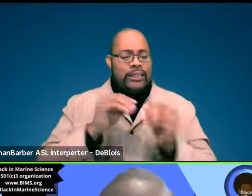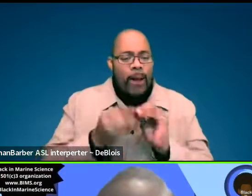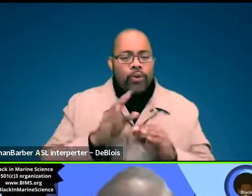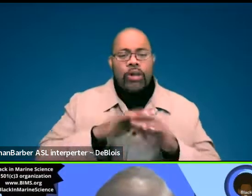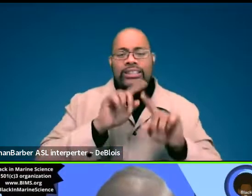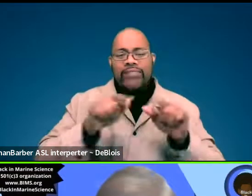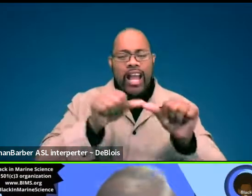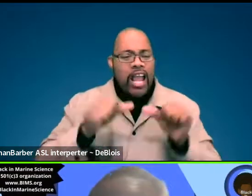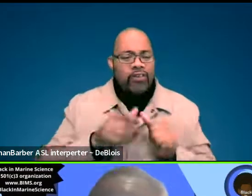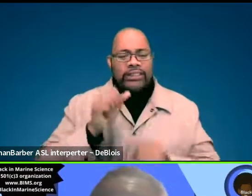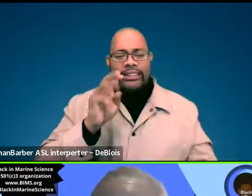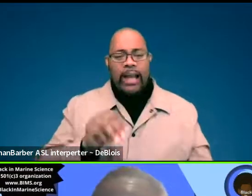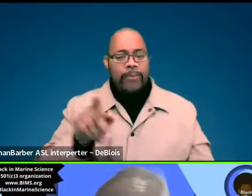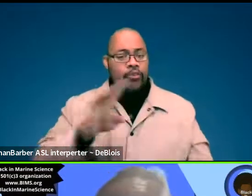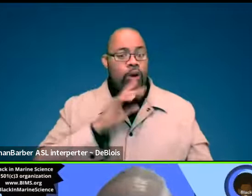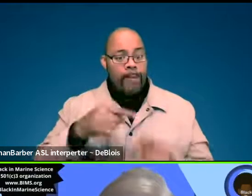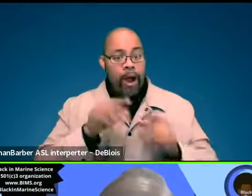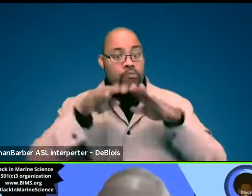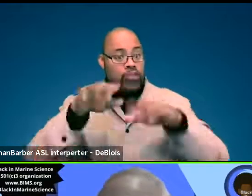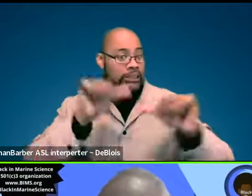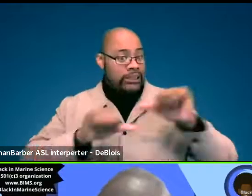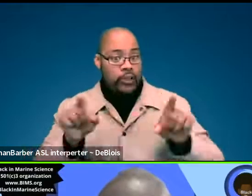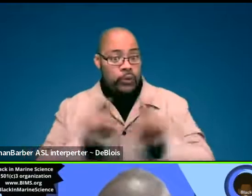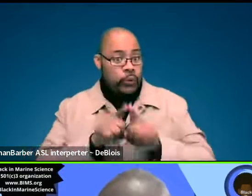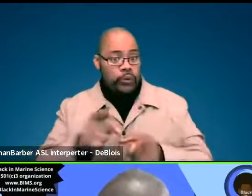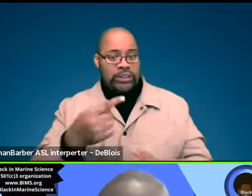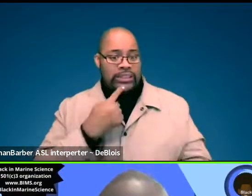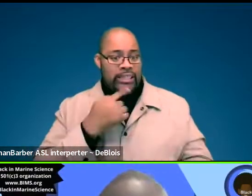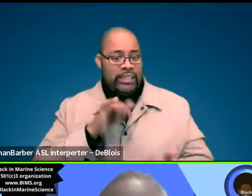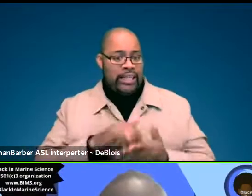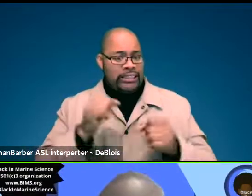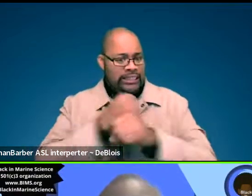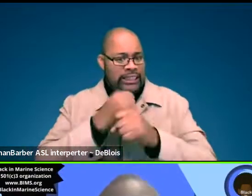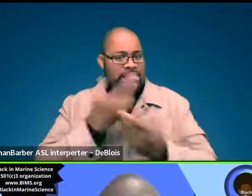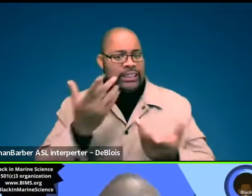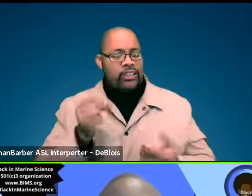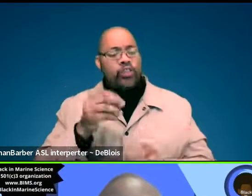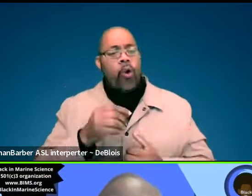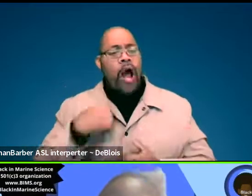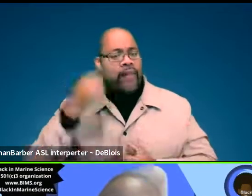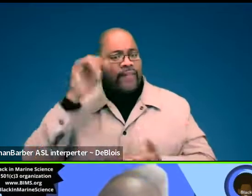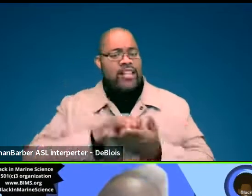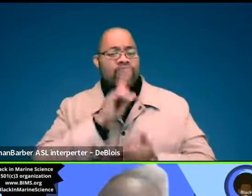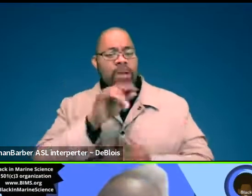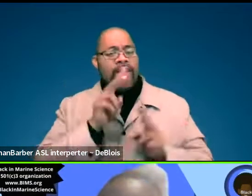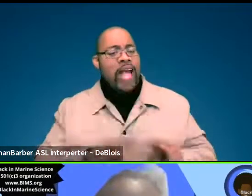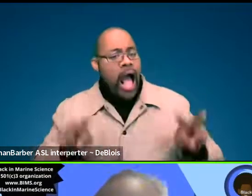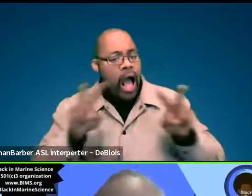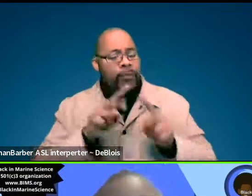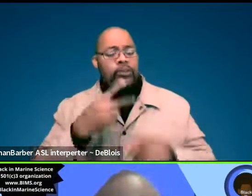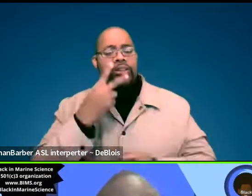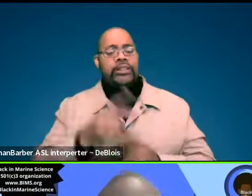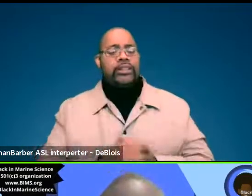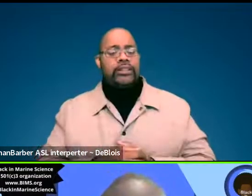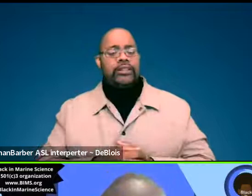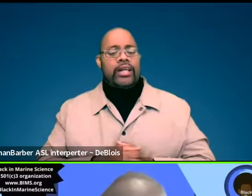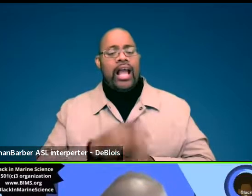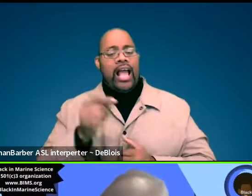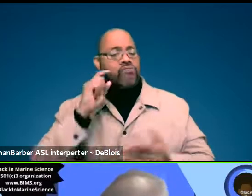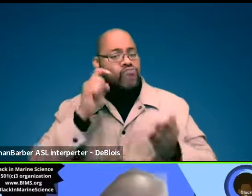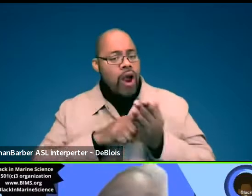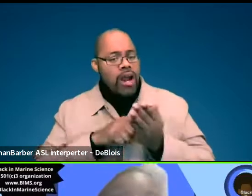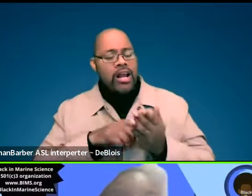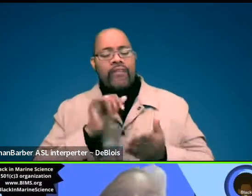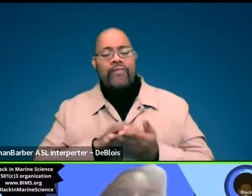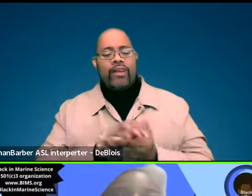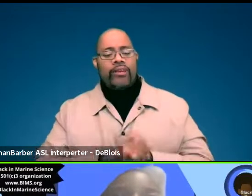different areas of STEM, and she talks about marine science when she shares those statistics. And so I think it's really valuable to see and recognize